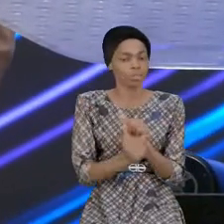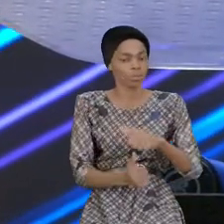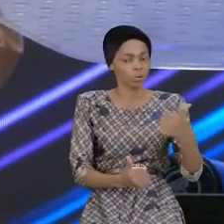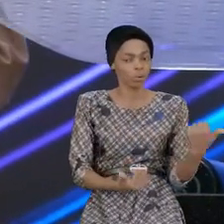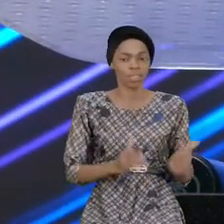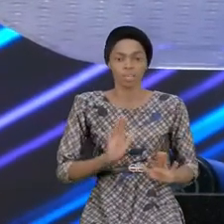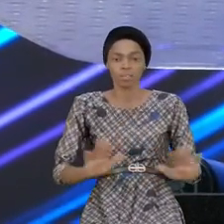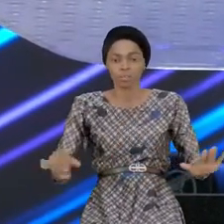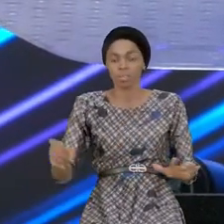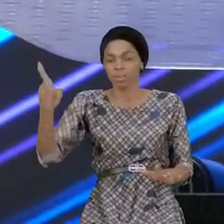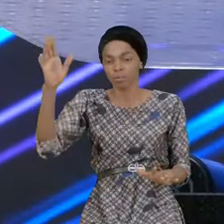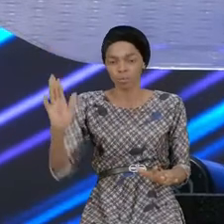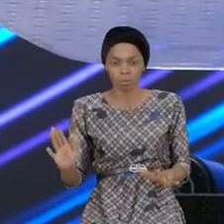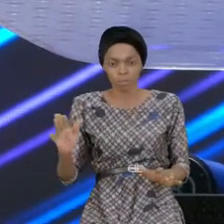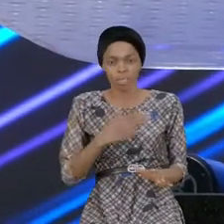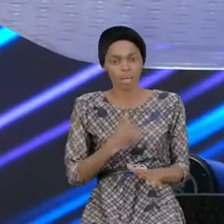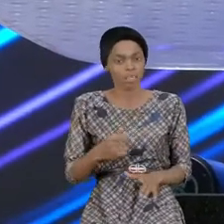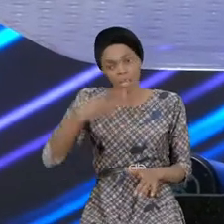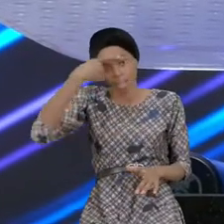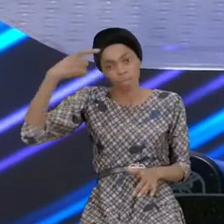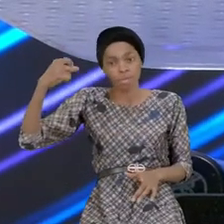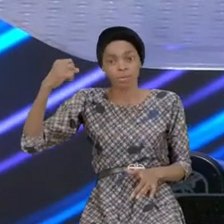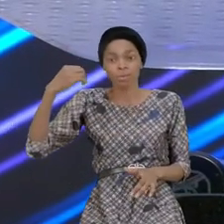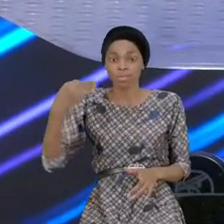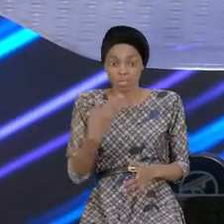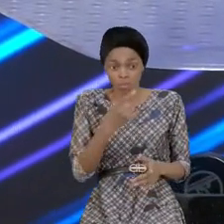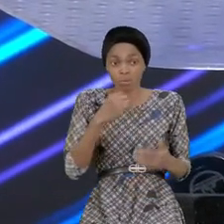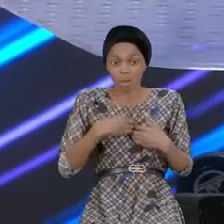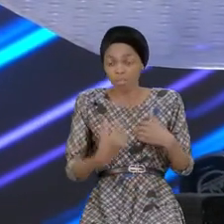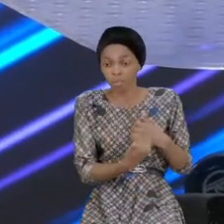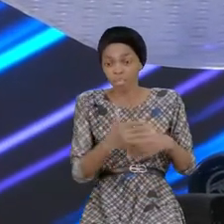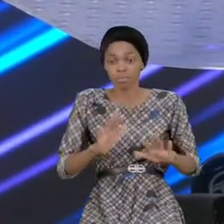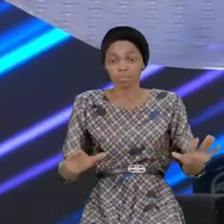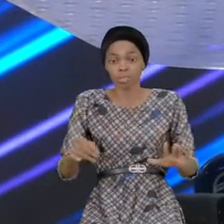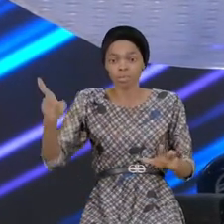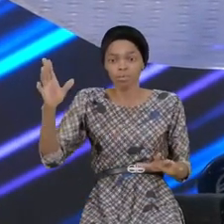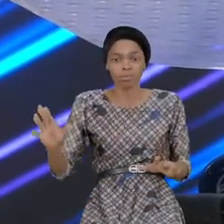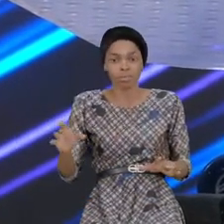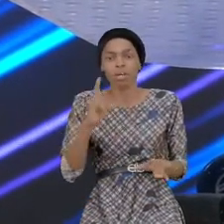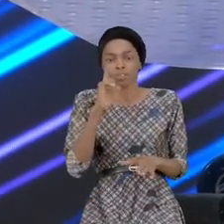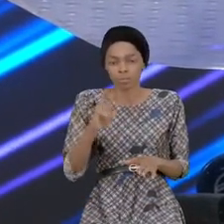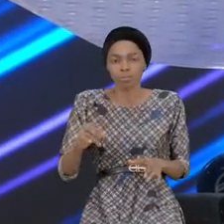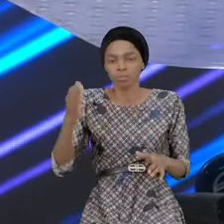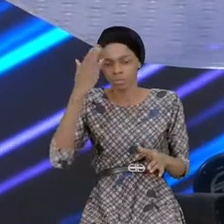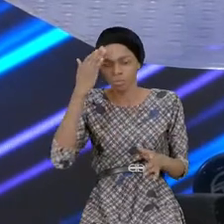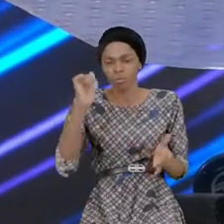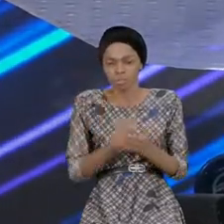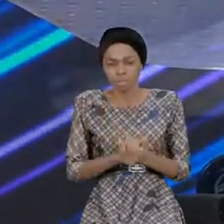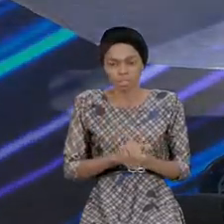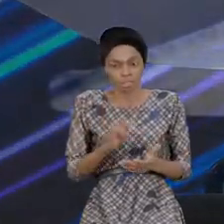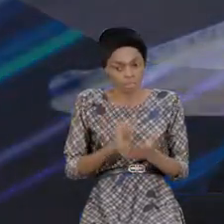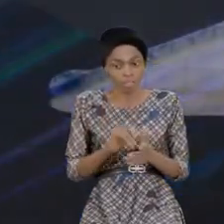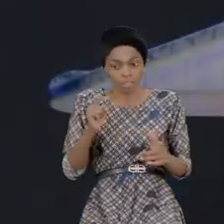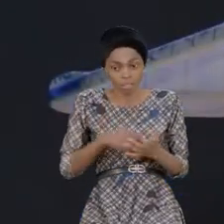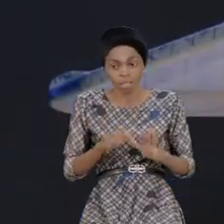other children of God. And because you're with other children of God, you're conscious of that. These children of